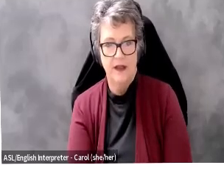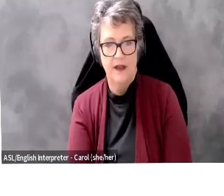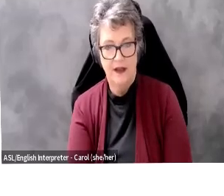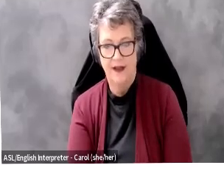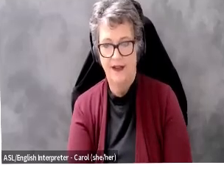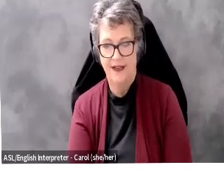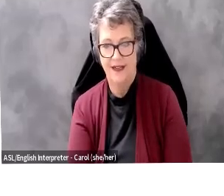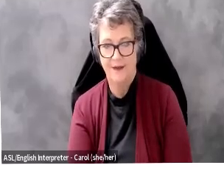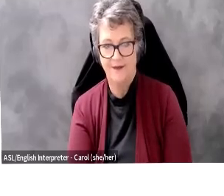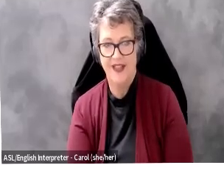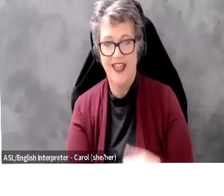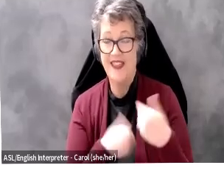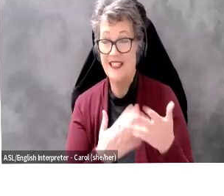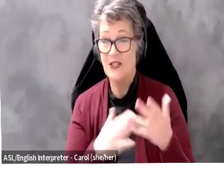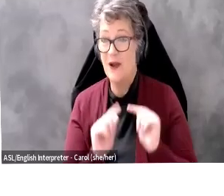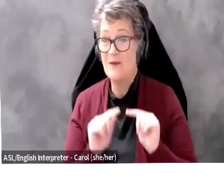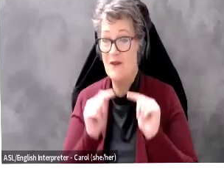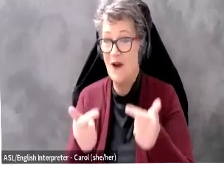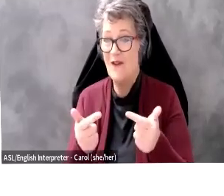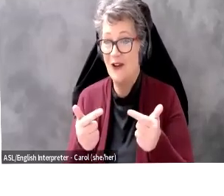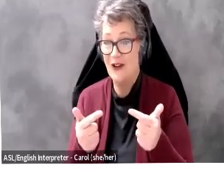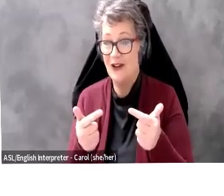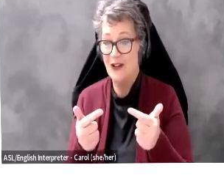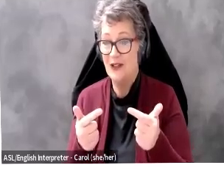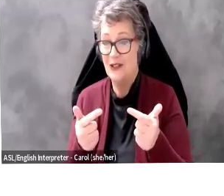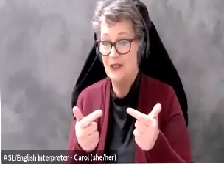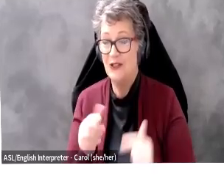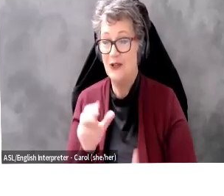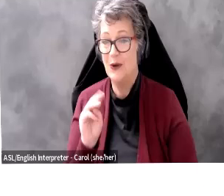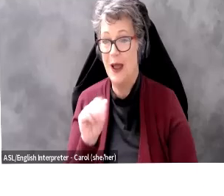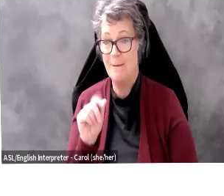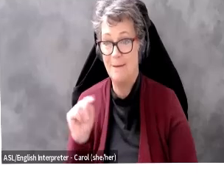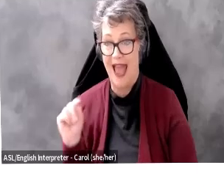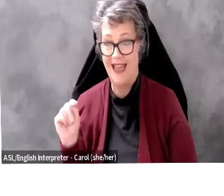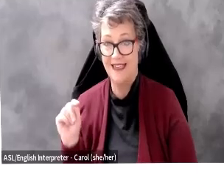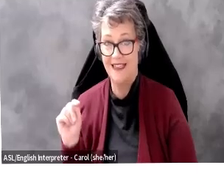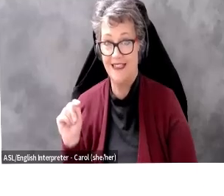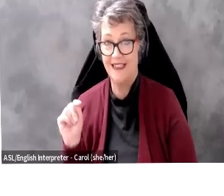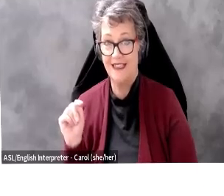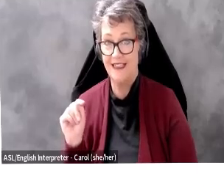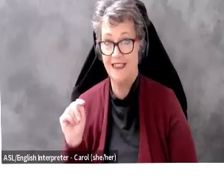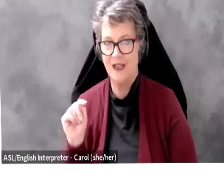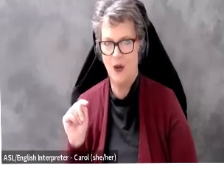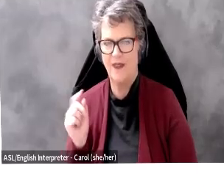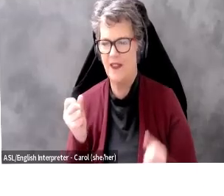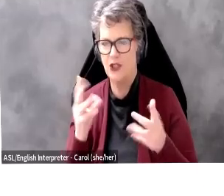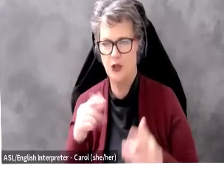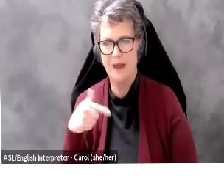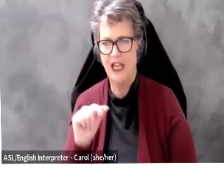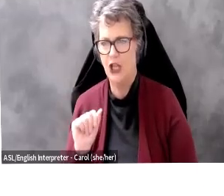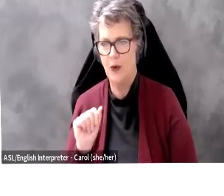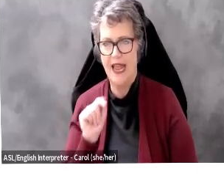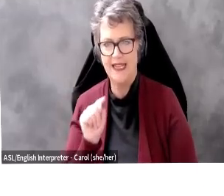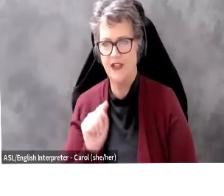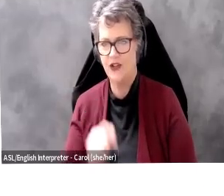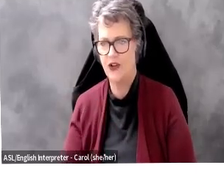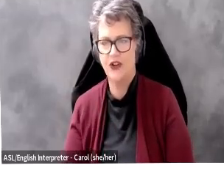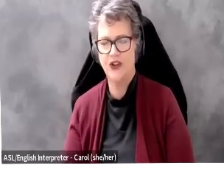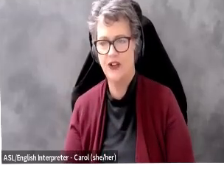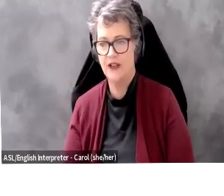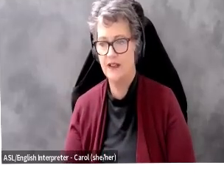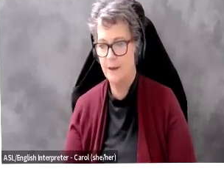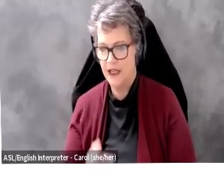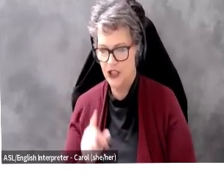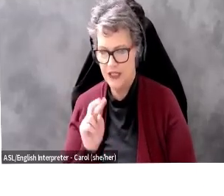And this is where I get to move it over to Matt. And I don't think there's too many Q&As here. Let me